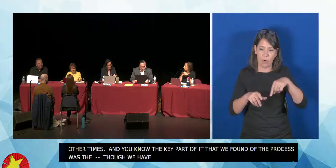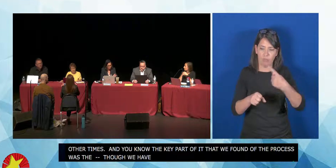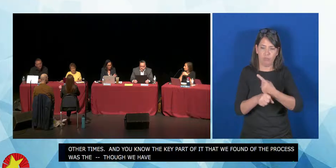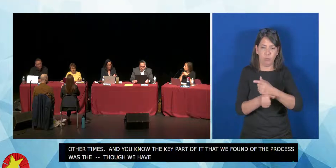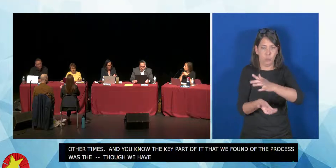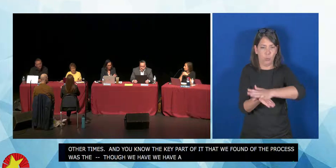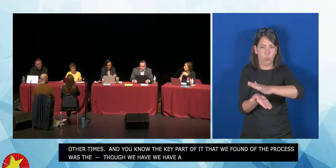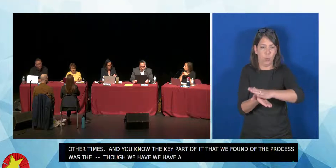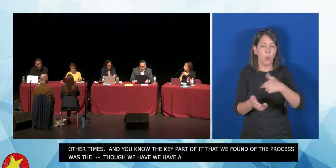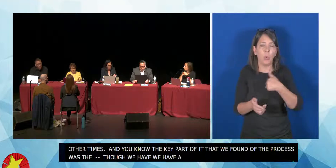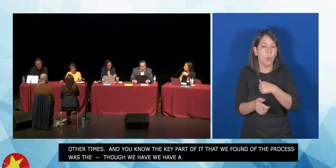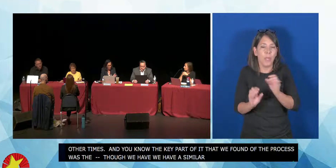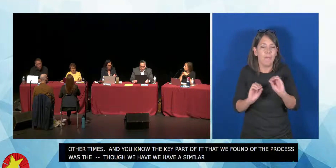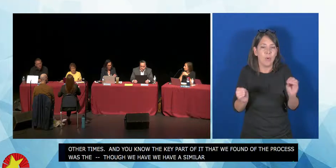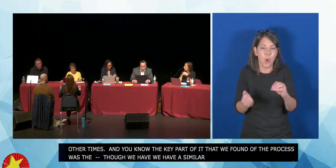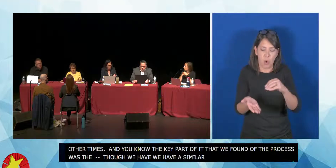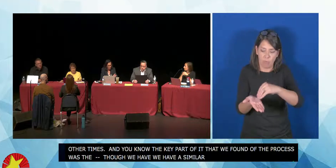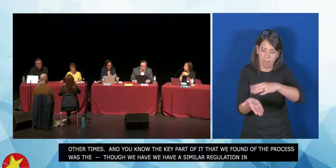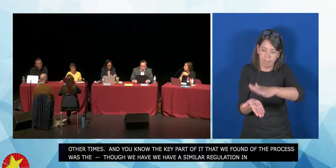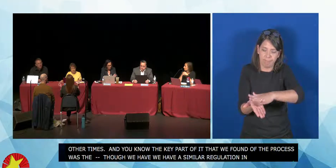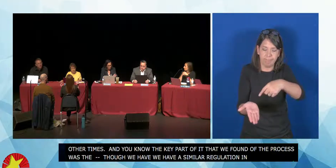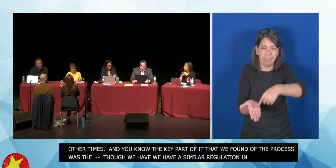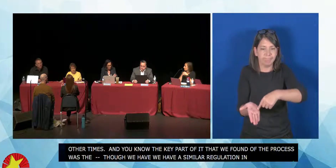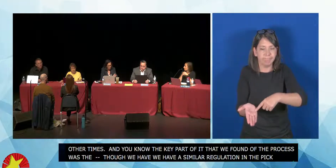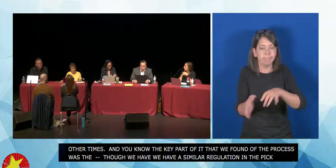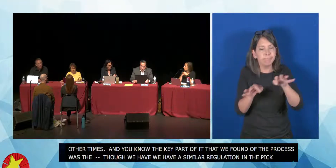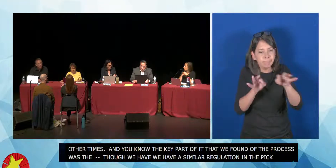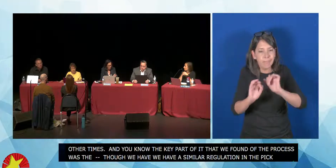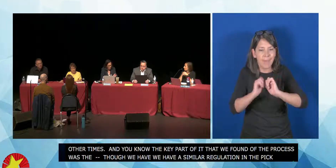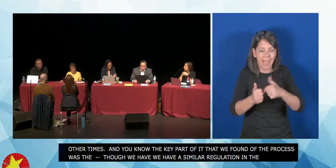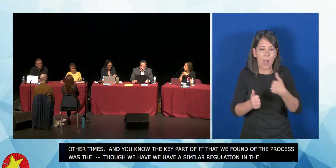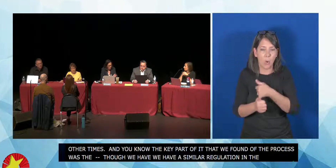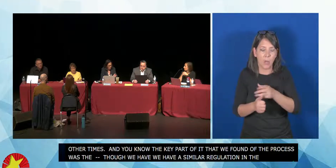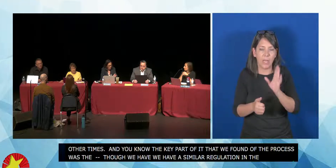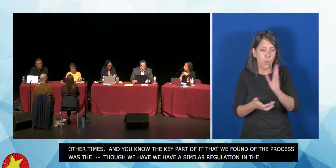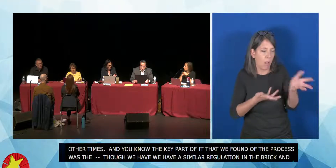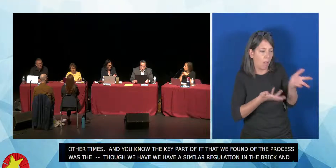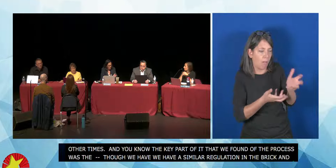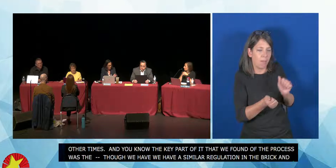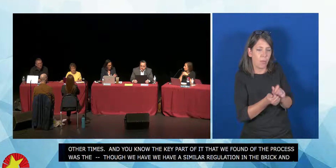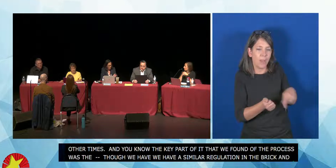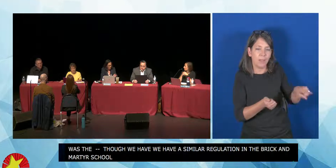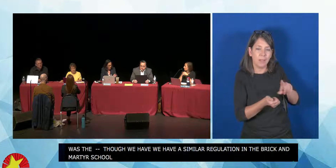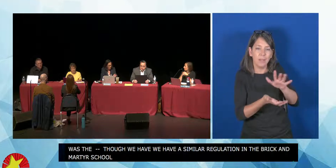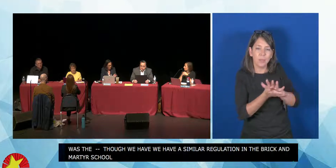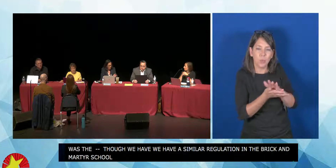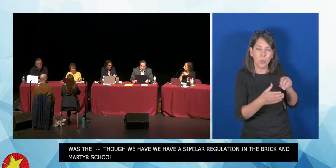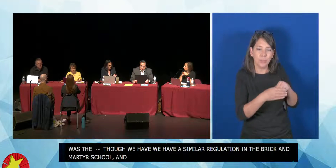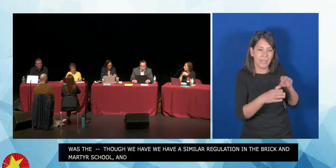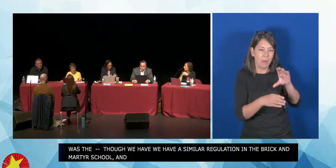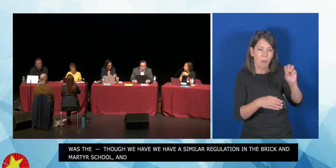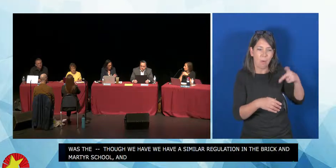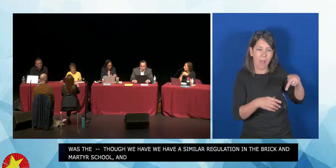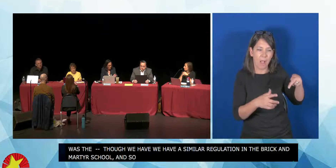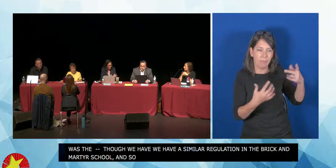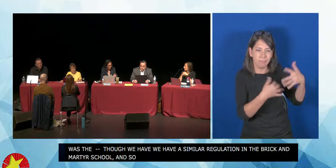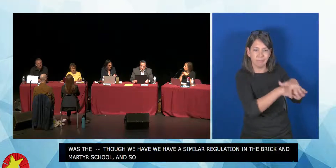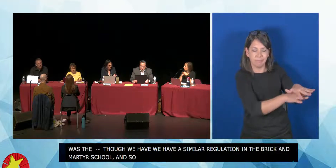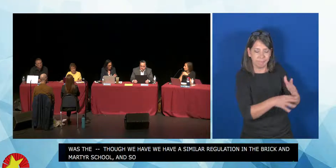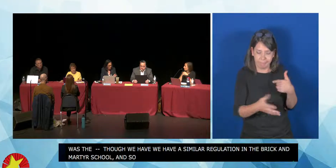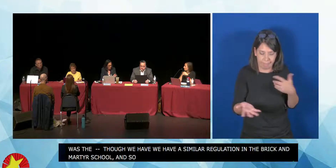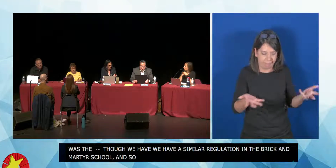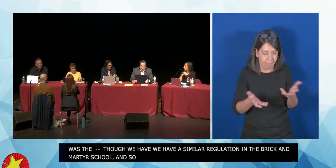written documentation as to how we were going to work with districts in the co-ops. And that was problematic because we were falling back on